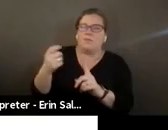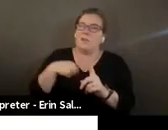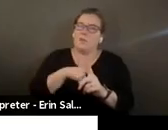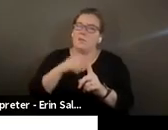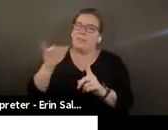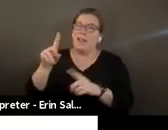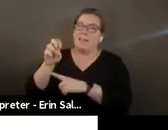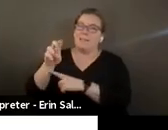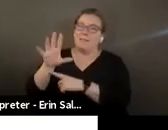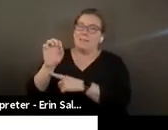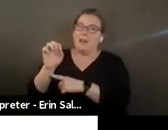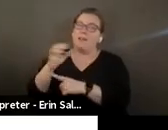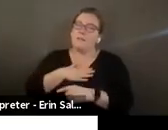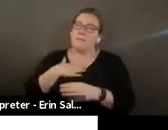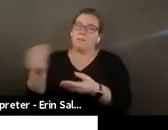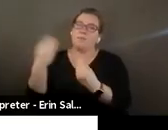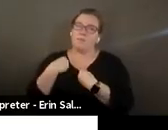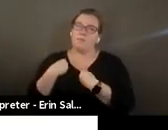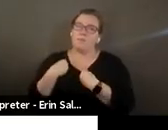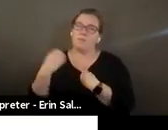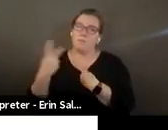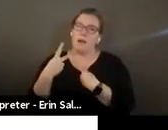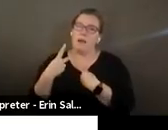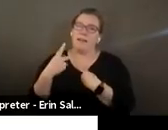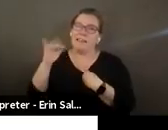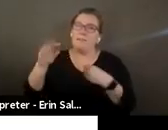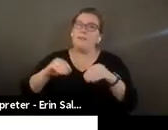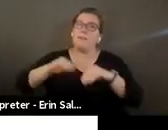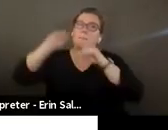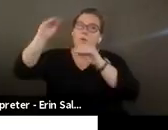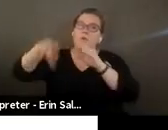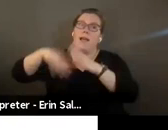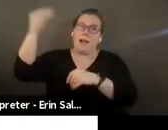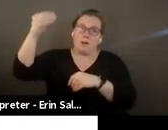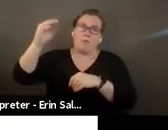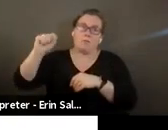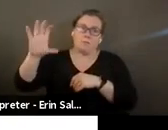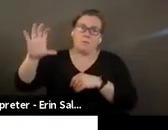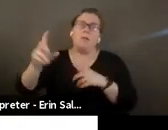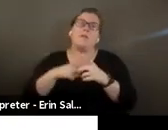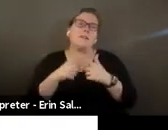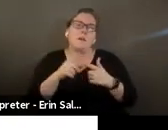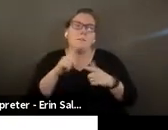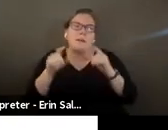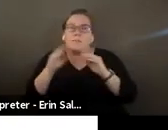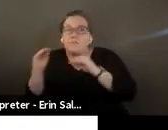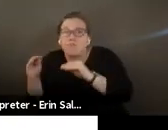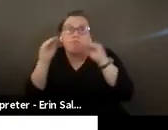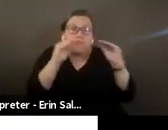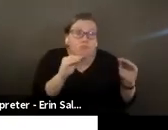if they move out of state, but if they move within the state, they could certainly just update their address with us.